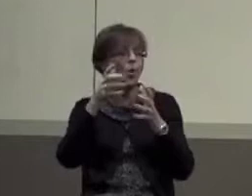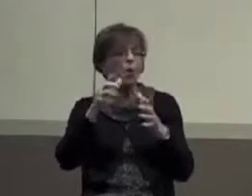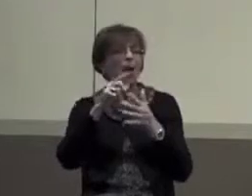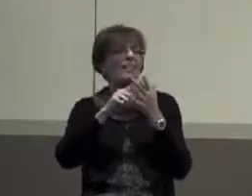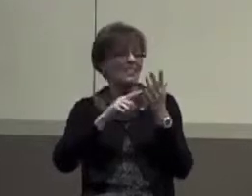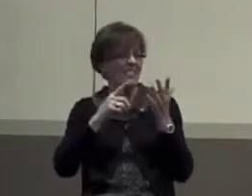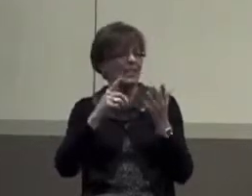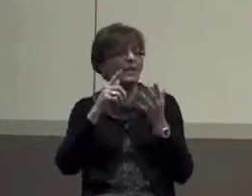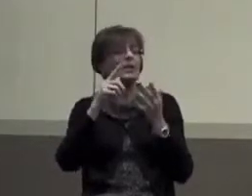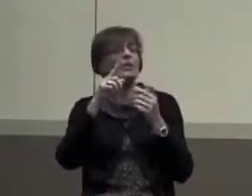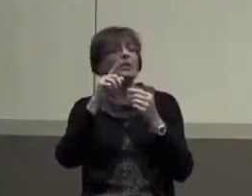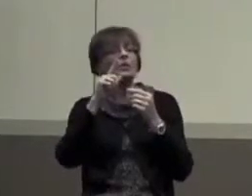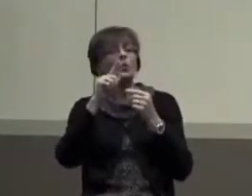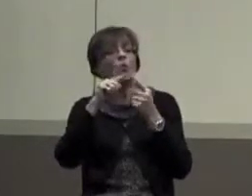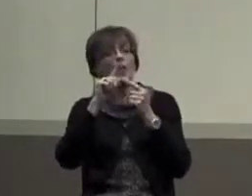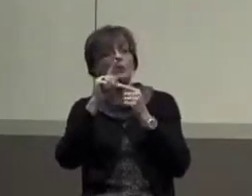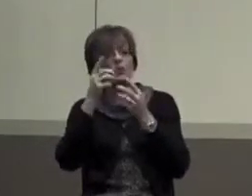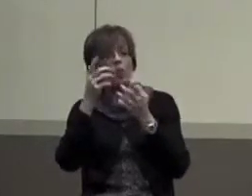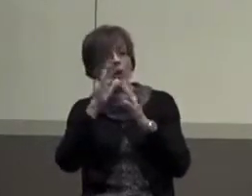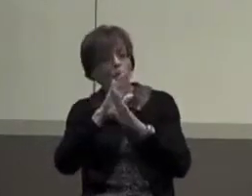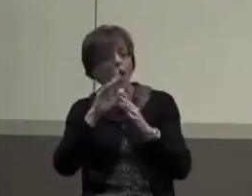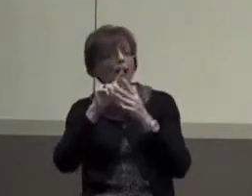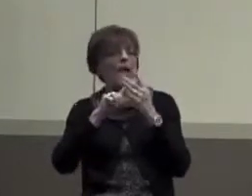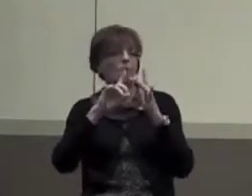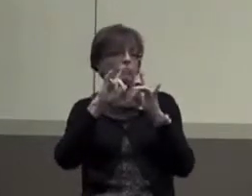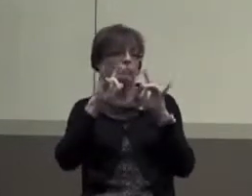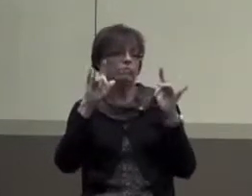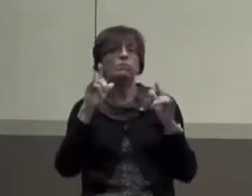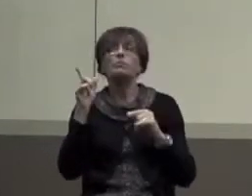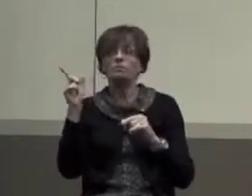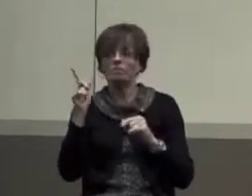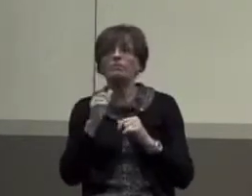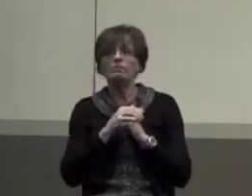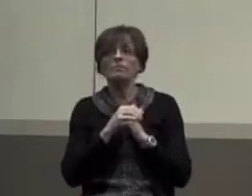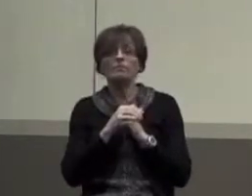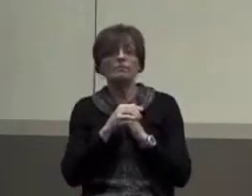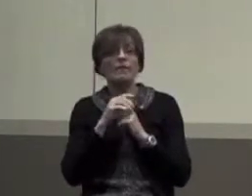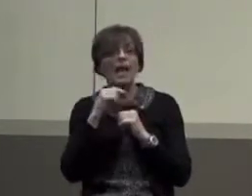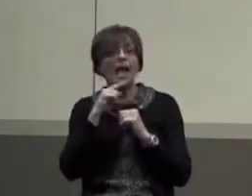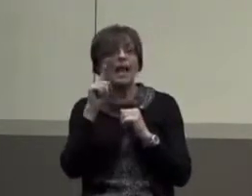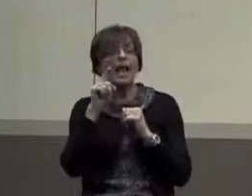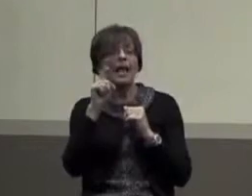know, those kinds of things. Fantastic. I'm looking that one up.